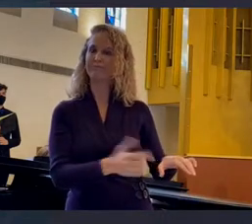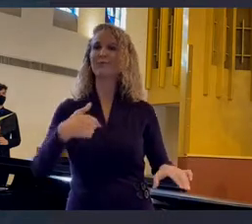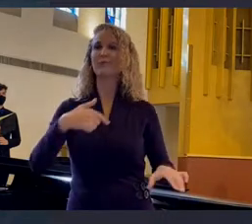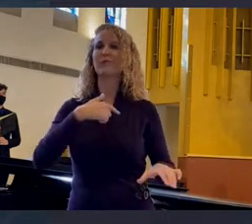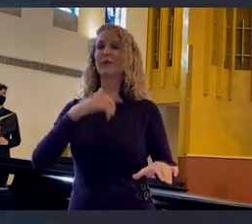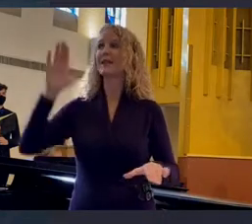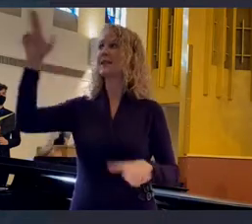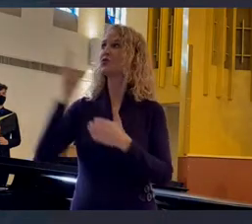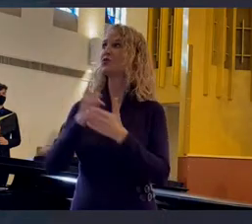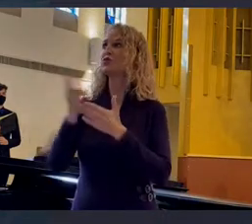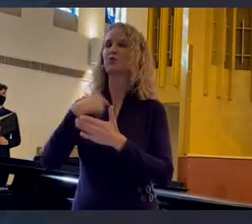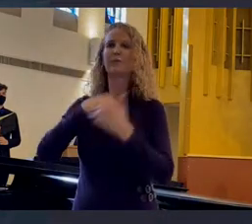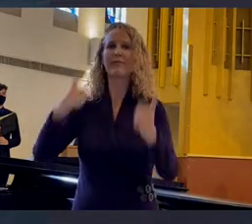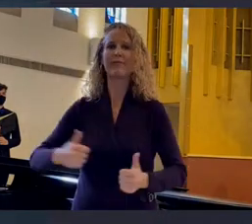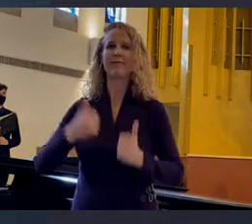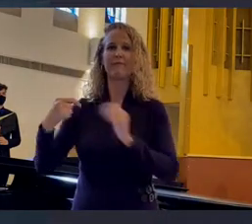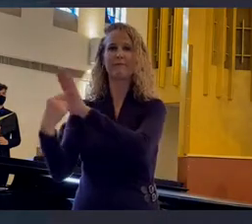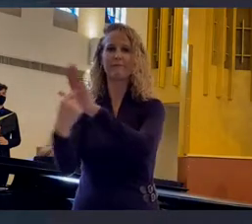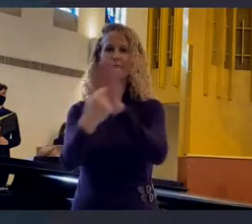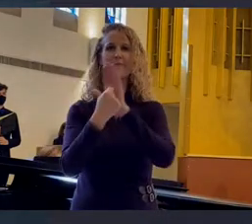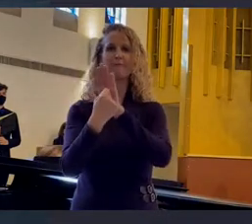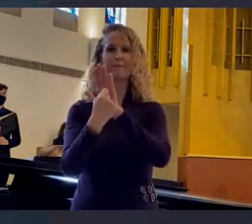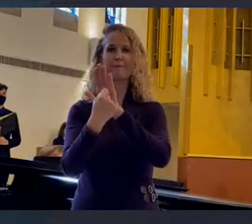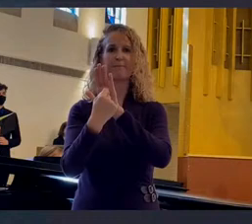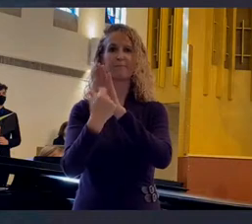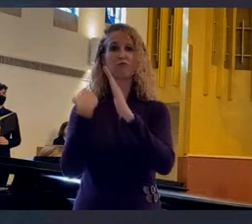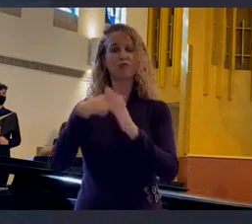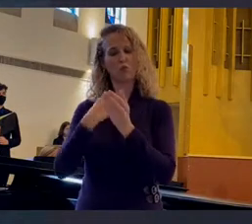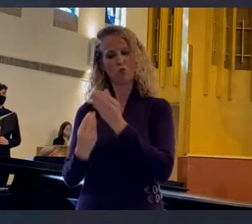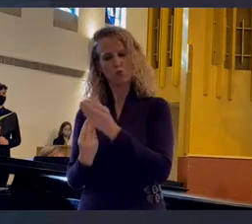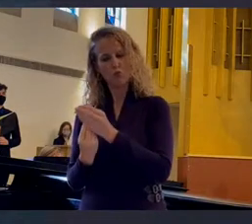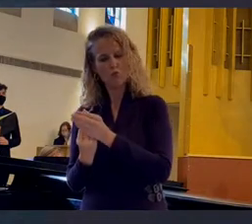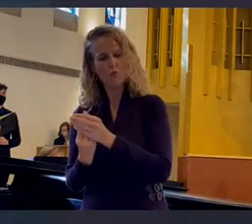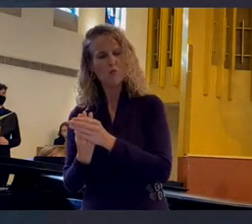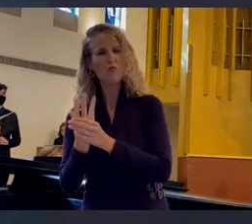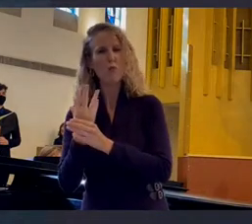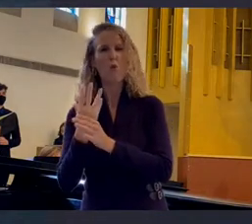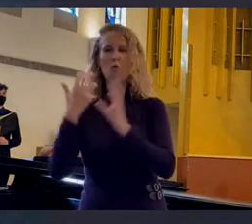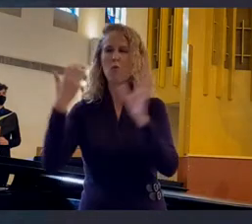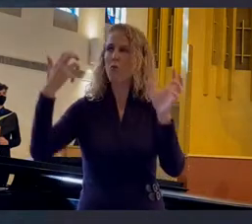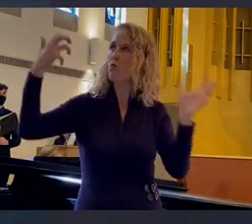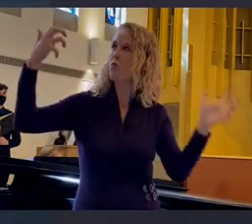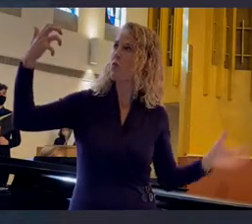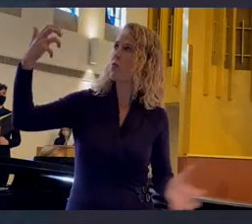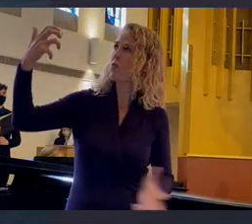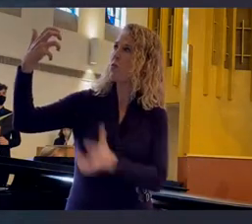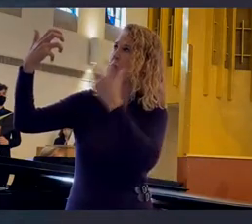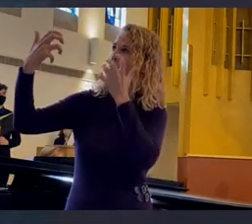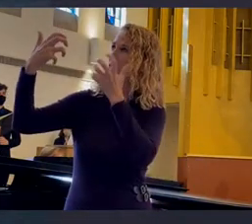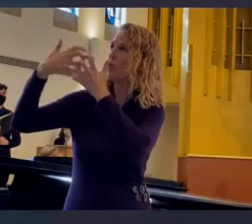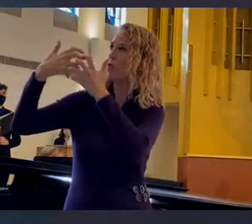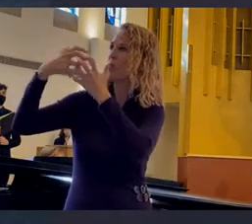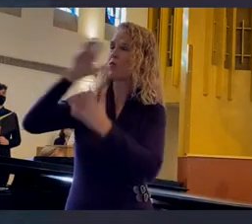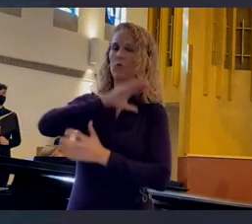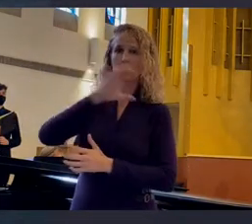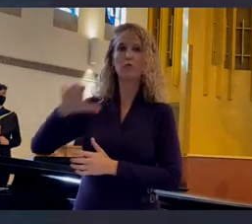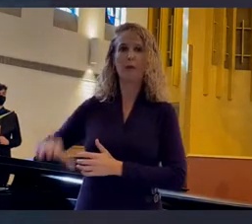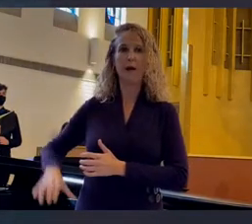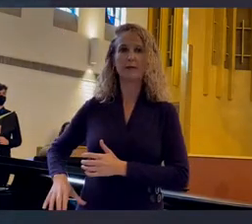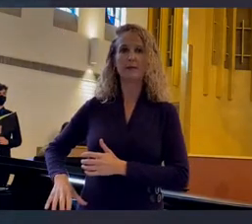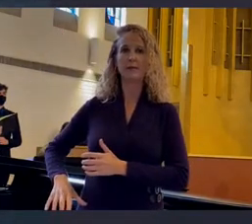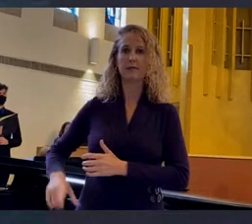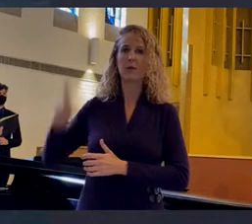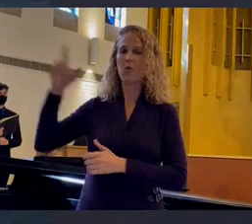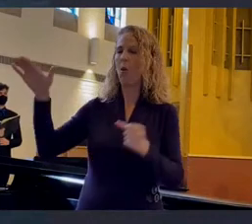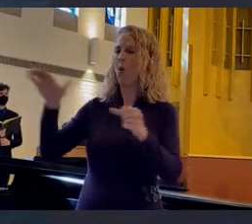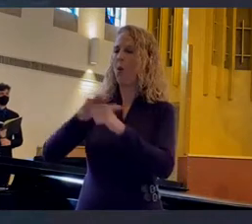living the truth in love, we should grow in every way into him who is the head, Christ, from whom